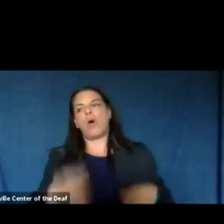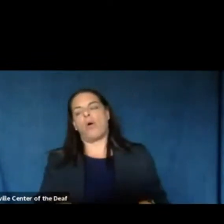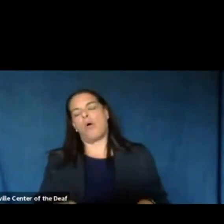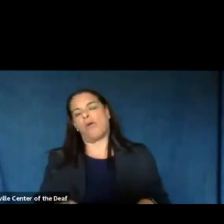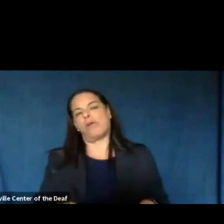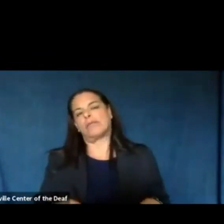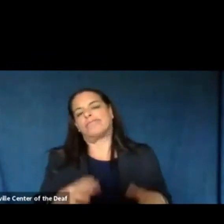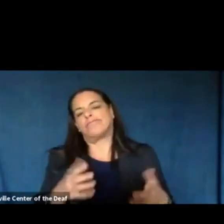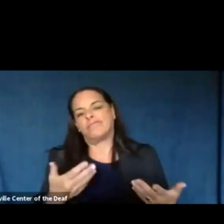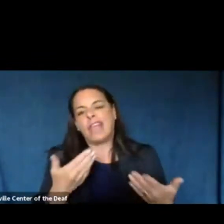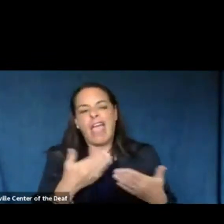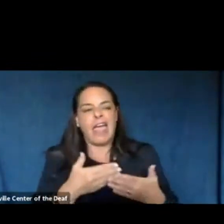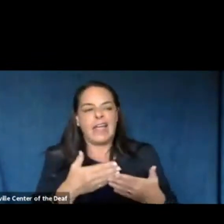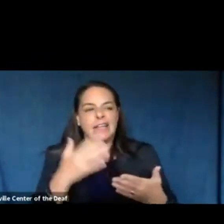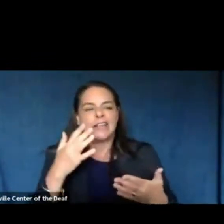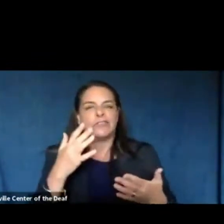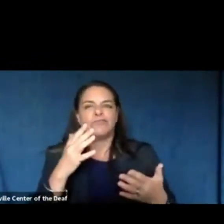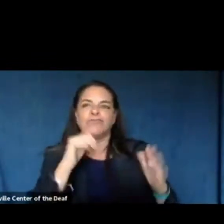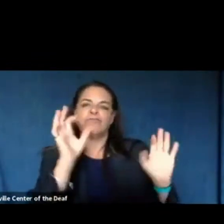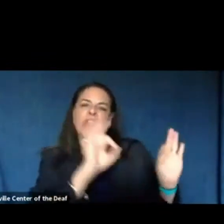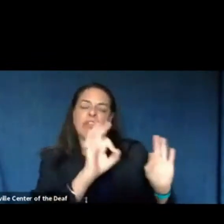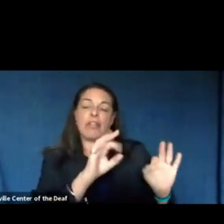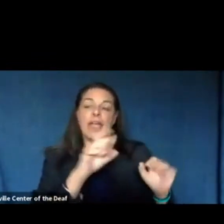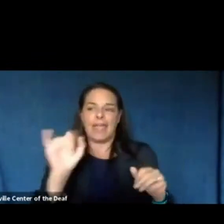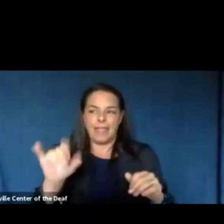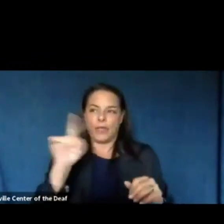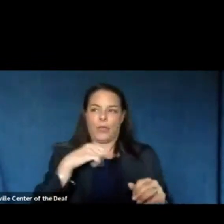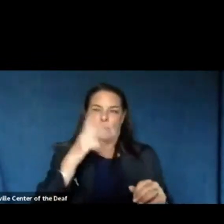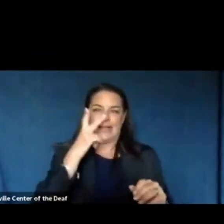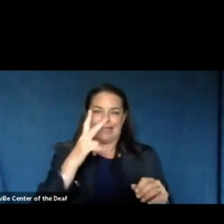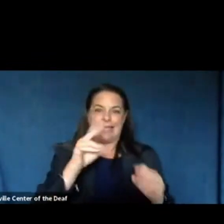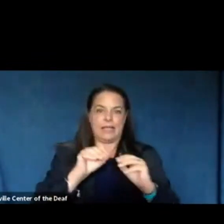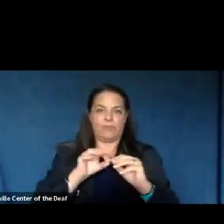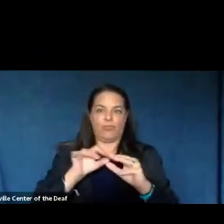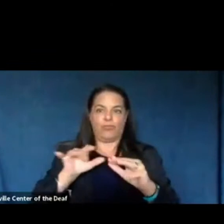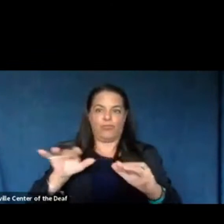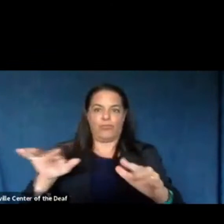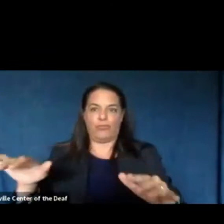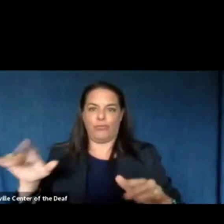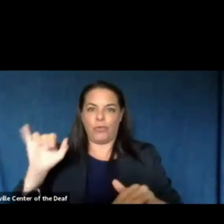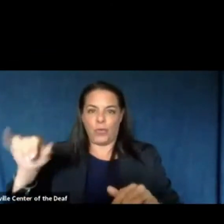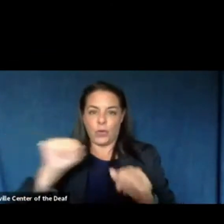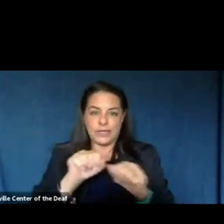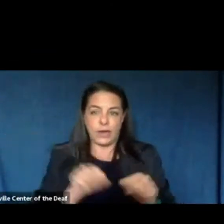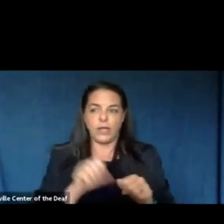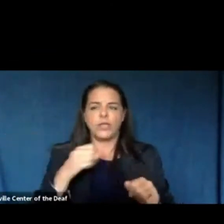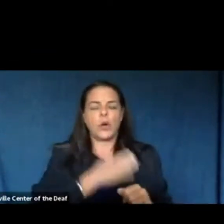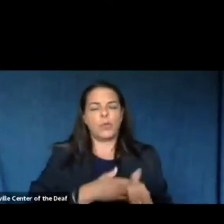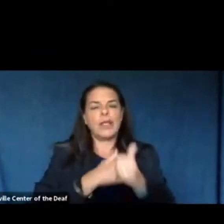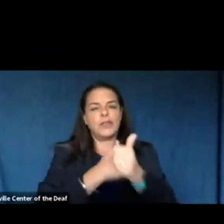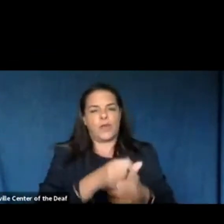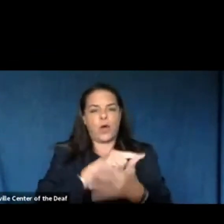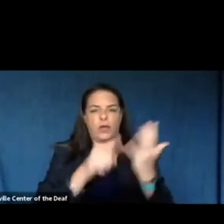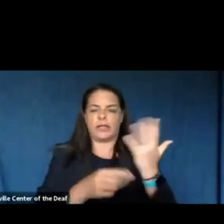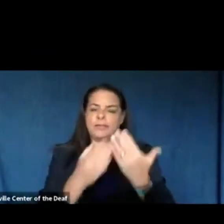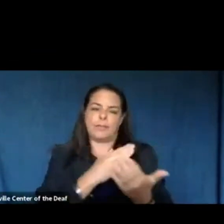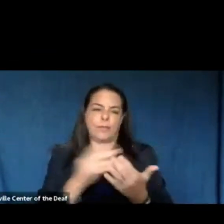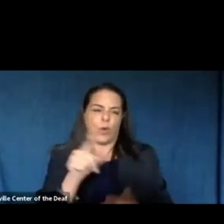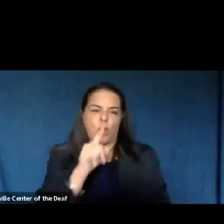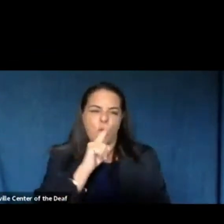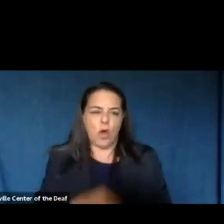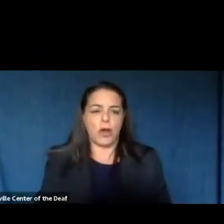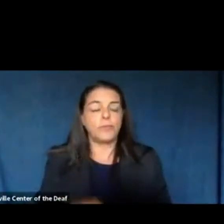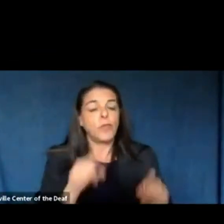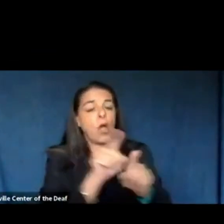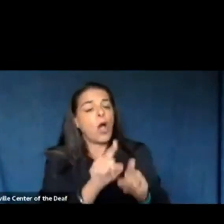seeing transmission spread there. So we really want to, again, encourage people to follow those actions wherever you are. Also from Paul with